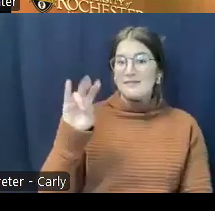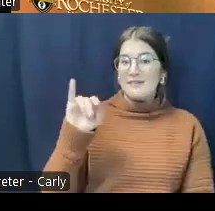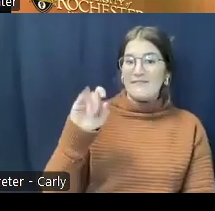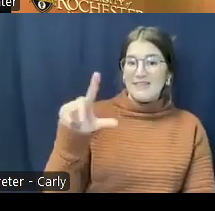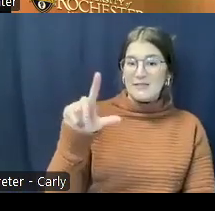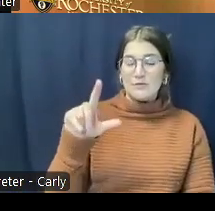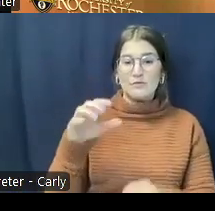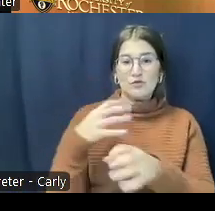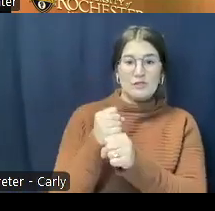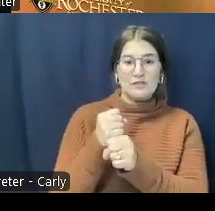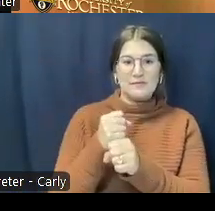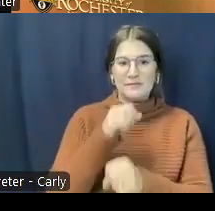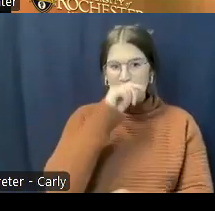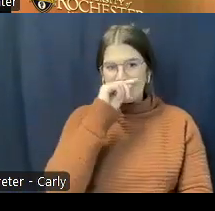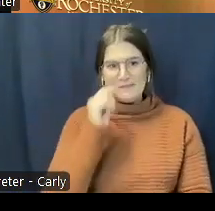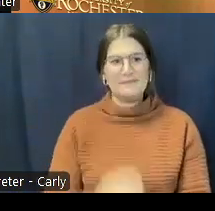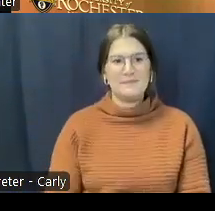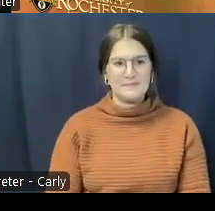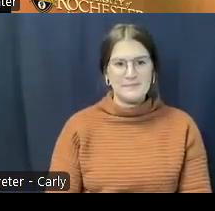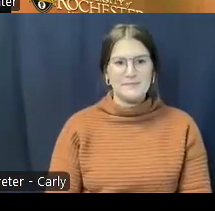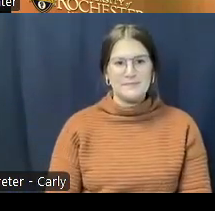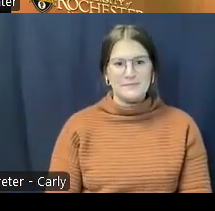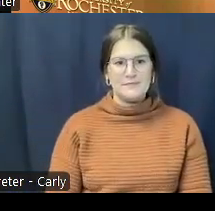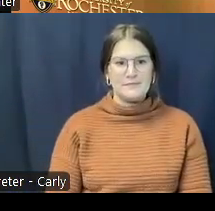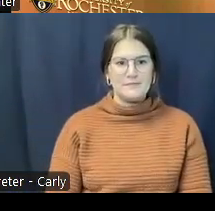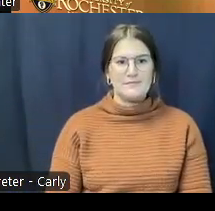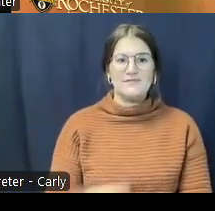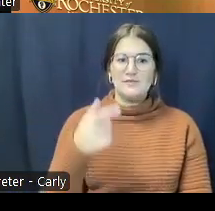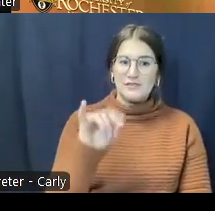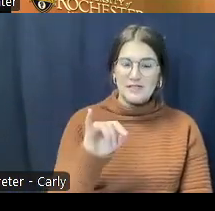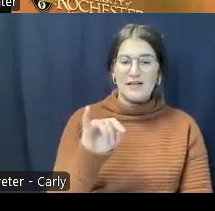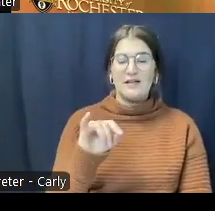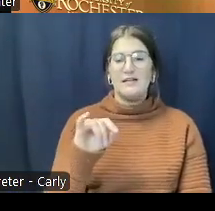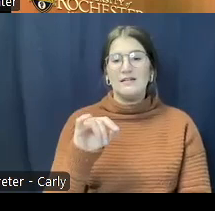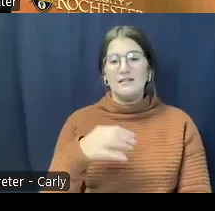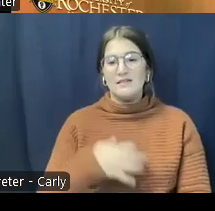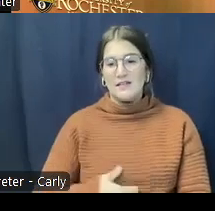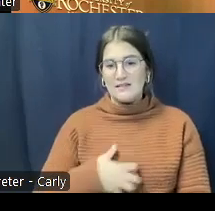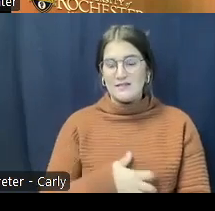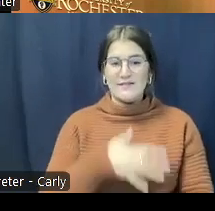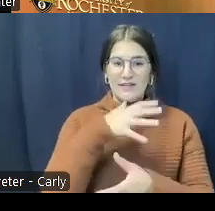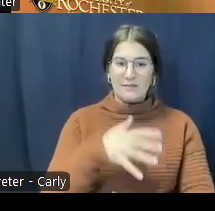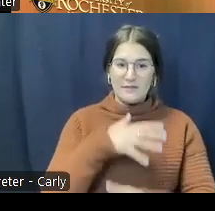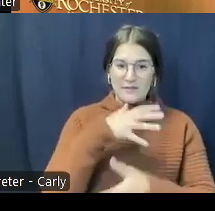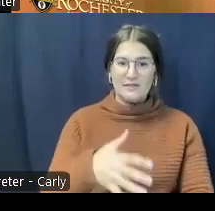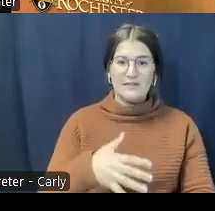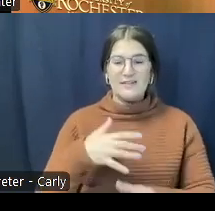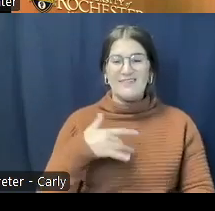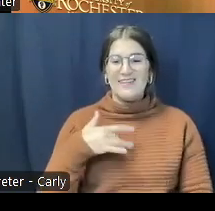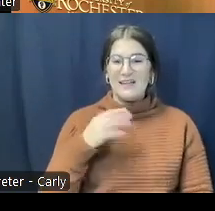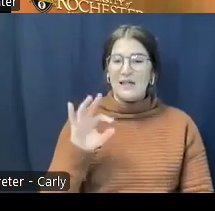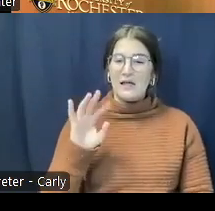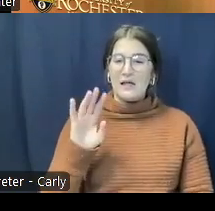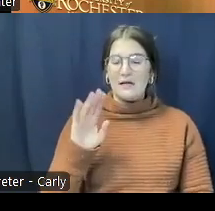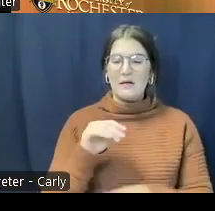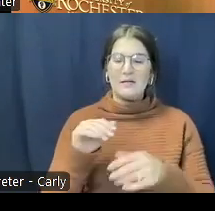muscle. You get especially GI, nausea, vomiting, these kinds of things, butterflies.